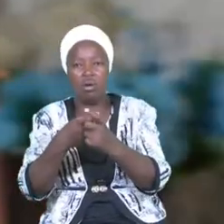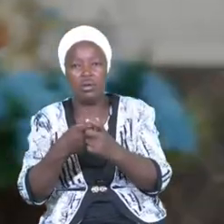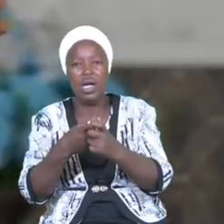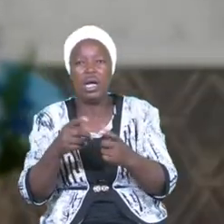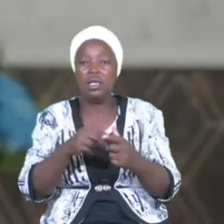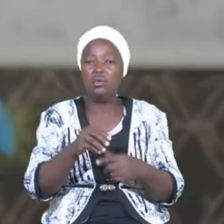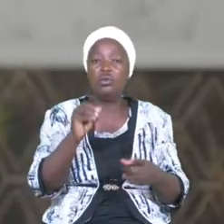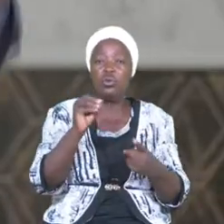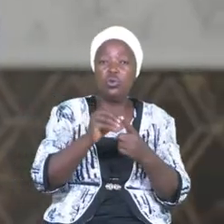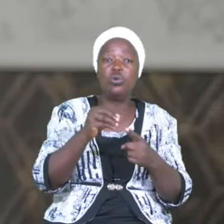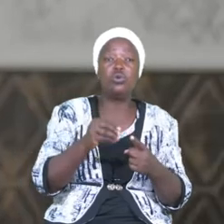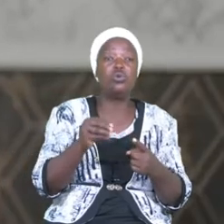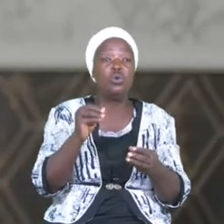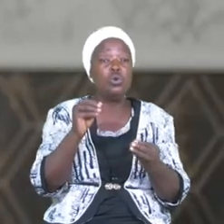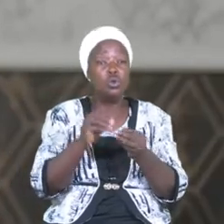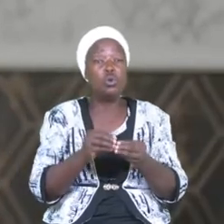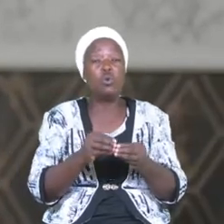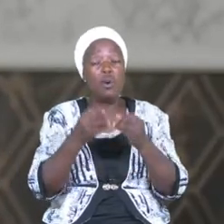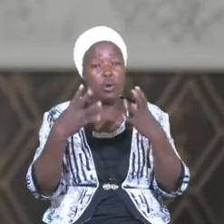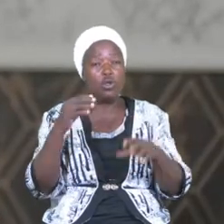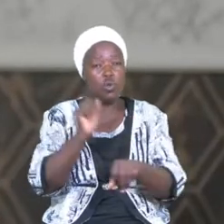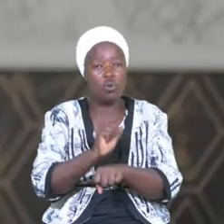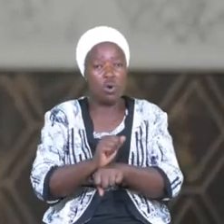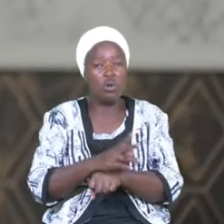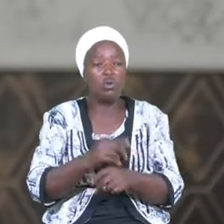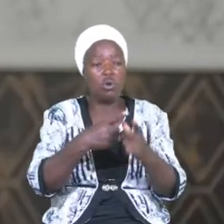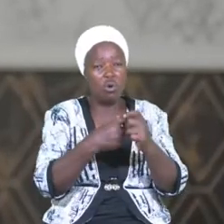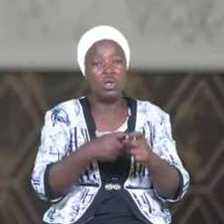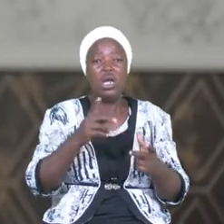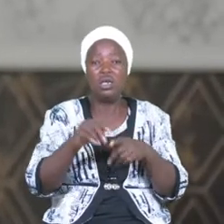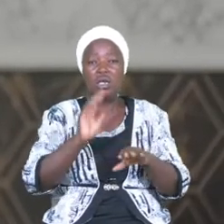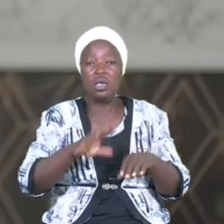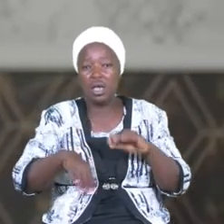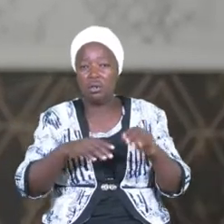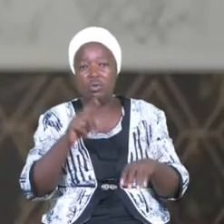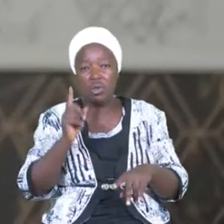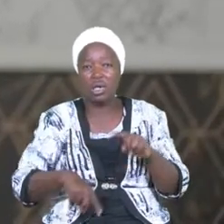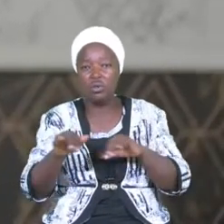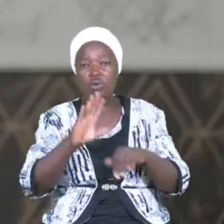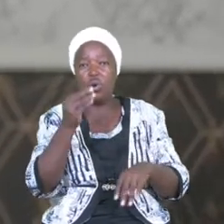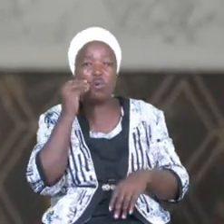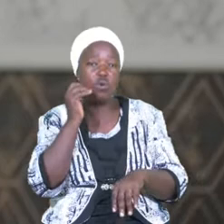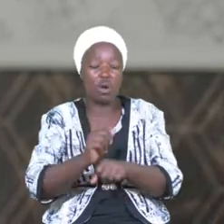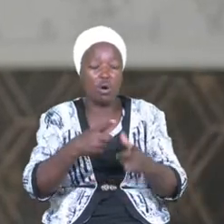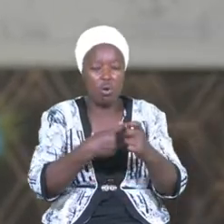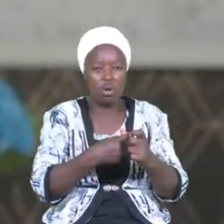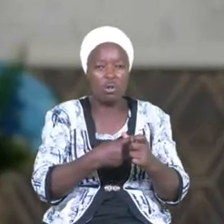couldn't do your assignment, run. They run and run and run. Paul the apostle, he said,